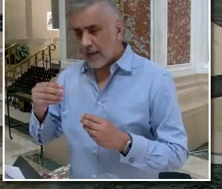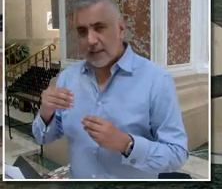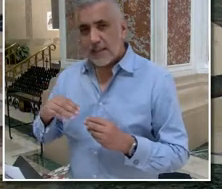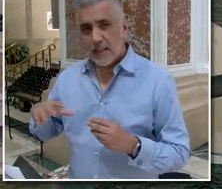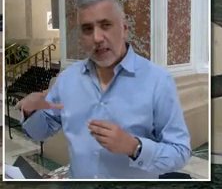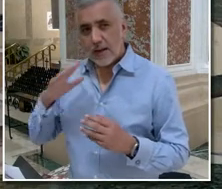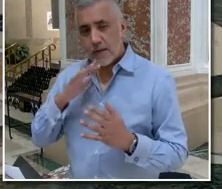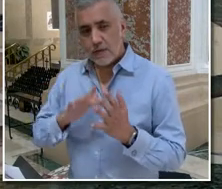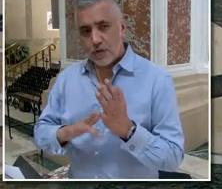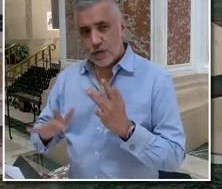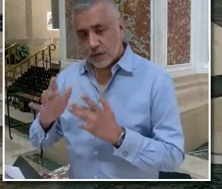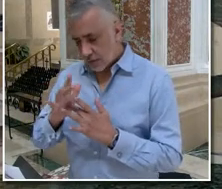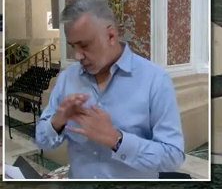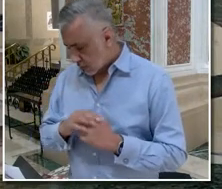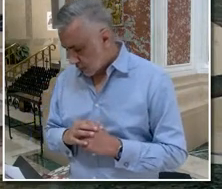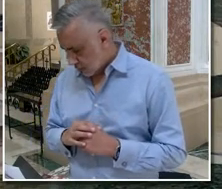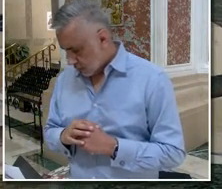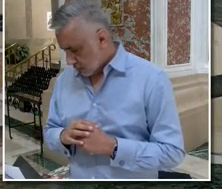land of Jesus.